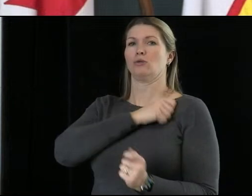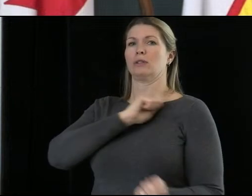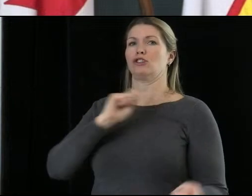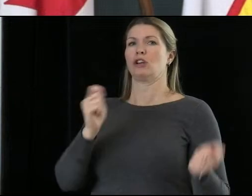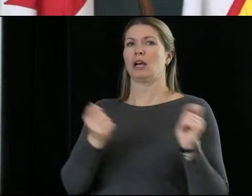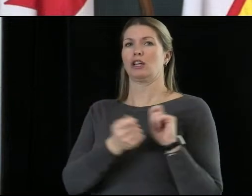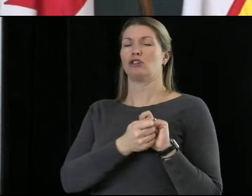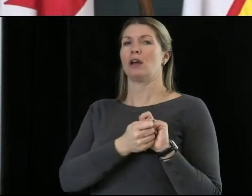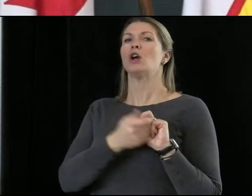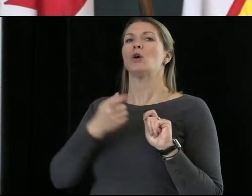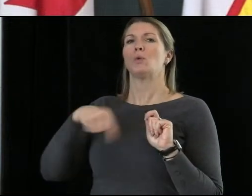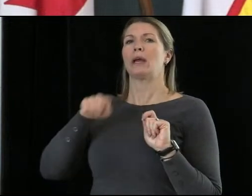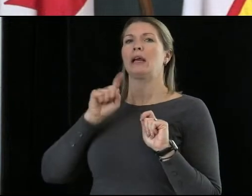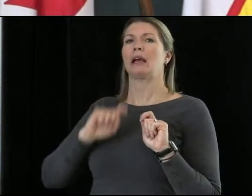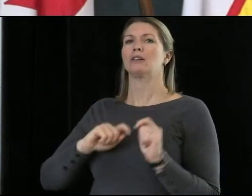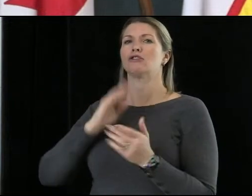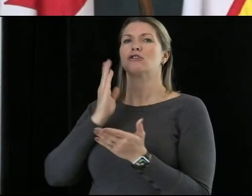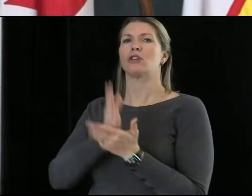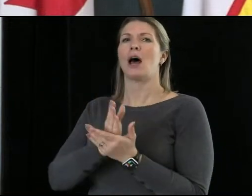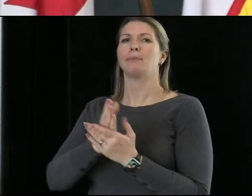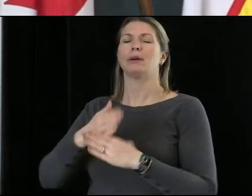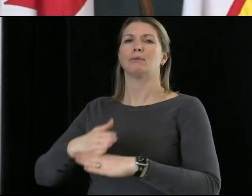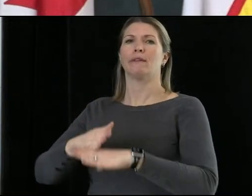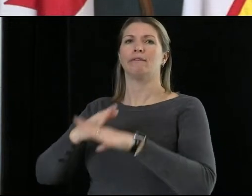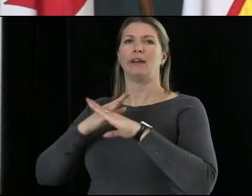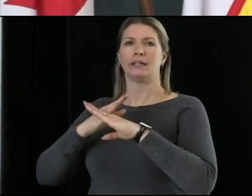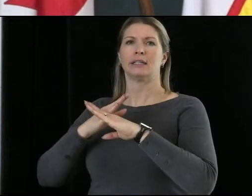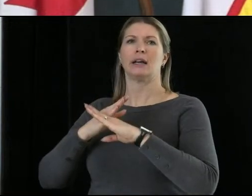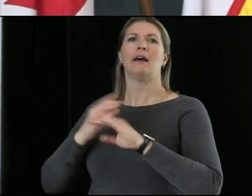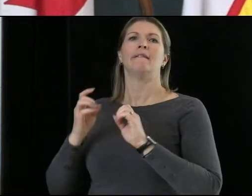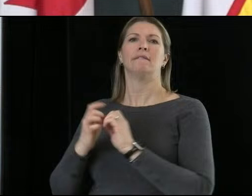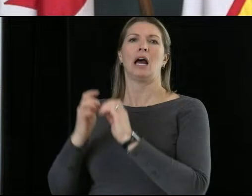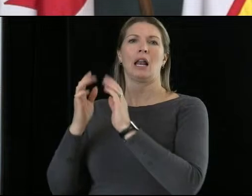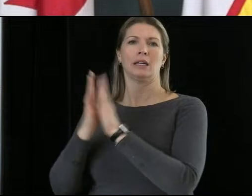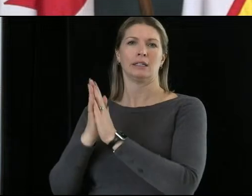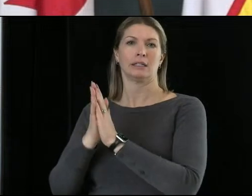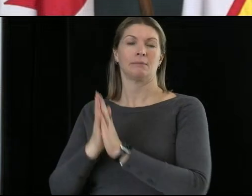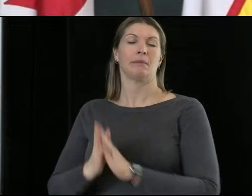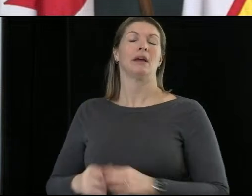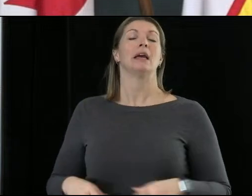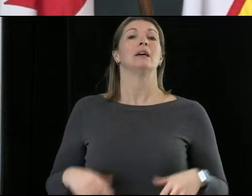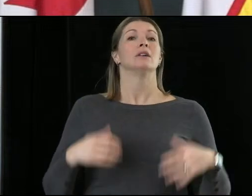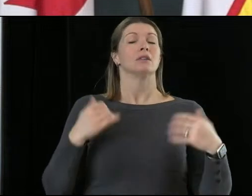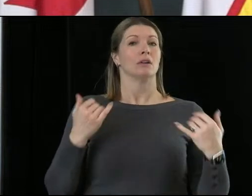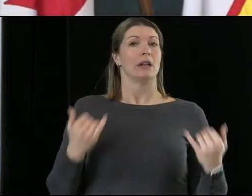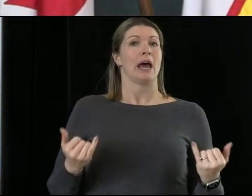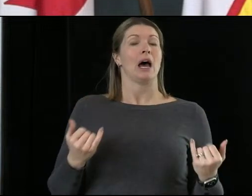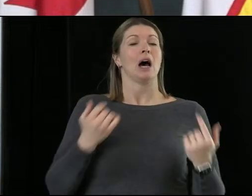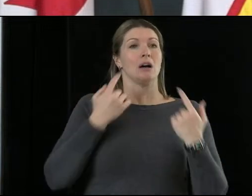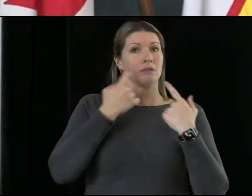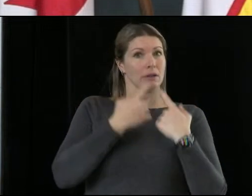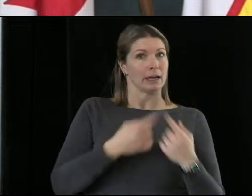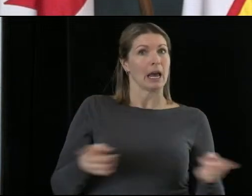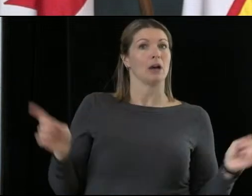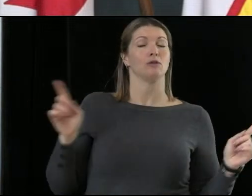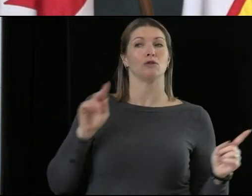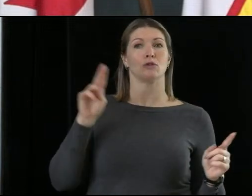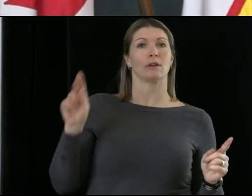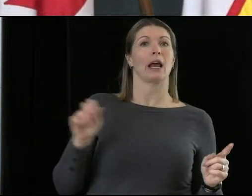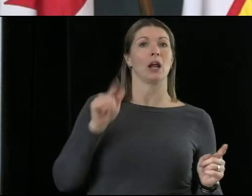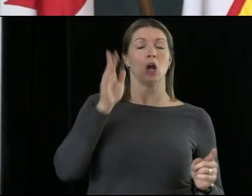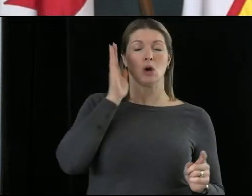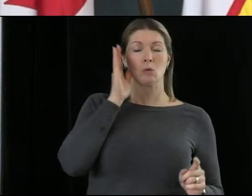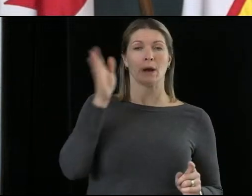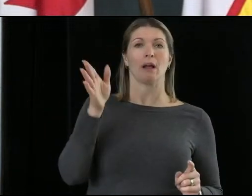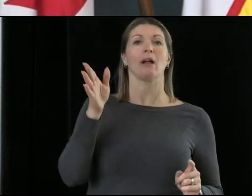stopped and prevented. Therefore, be it resolved that the Government of Newfoundland and Labrador does